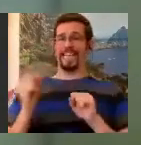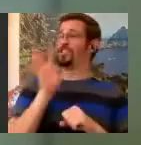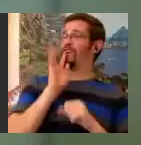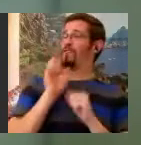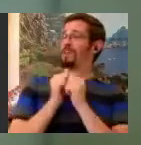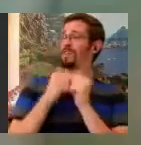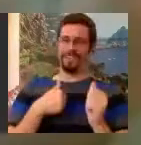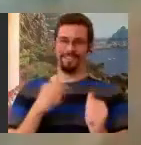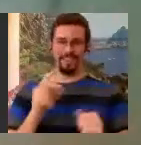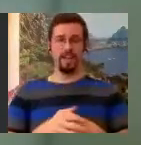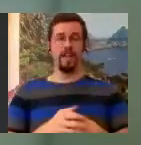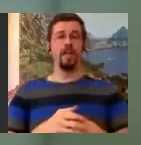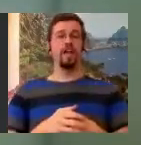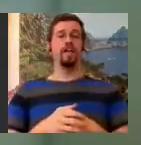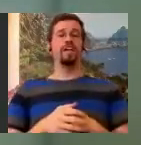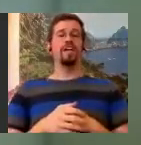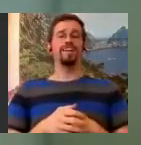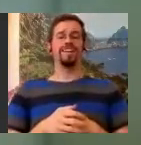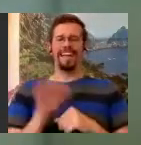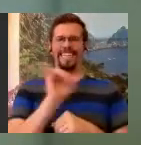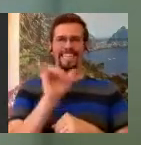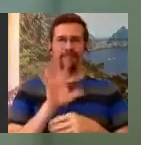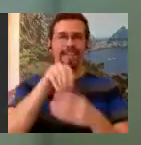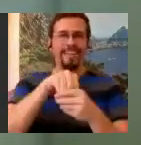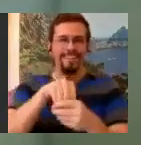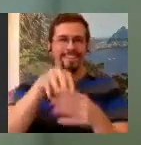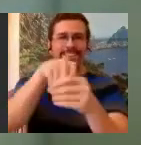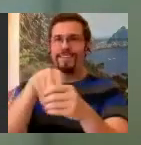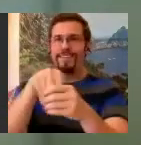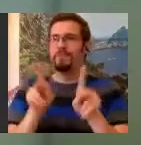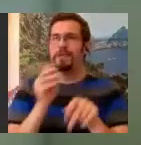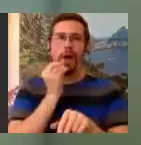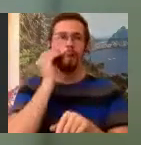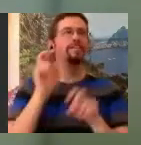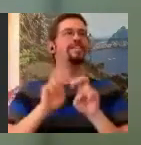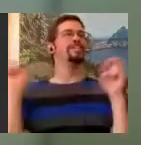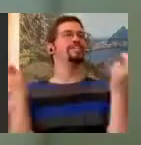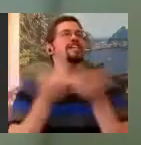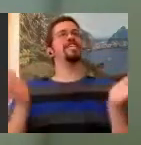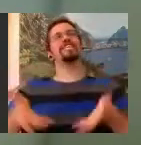being in a person's home, you know, and everybody's sitting around and chatting, you know.